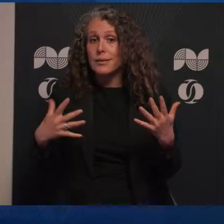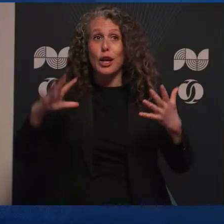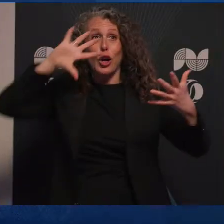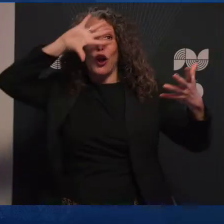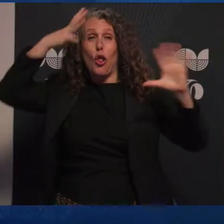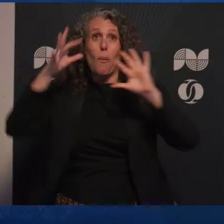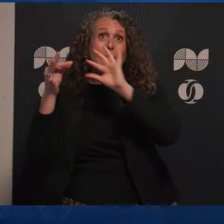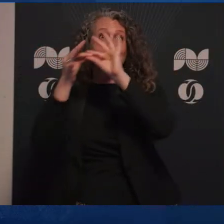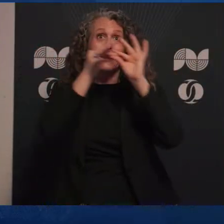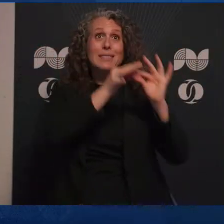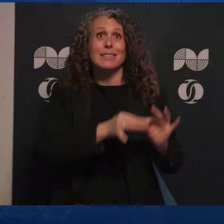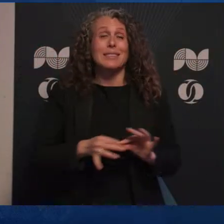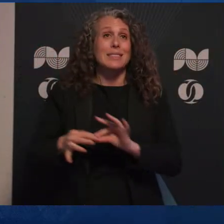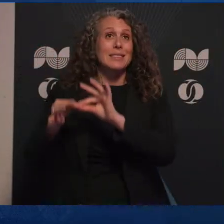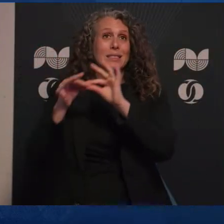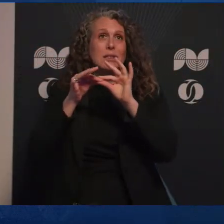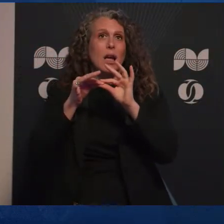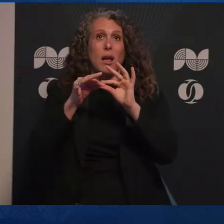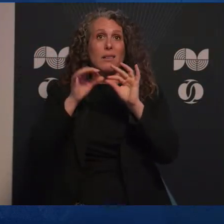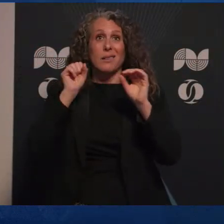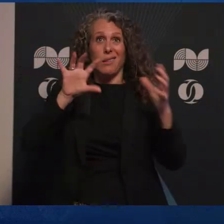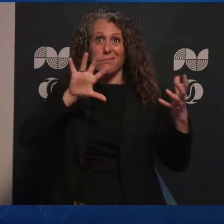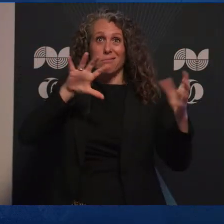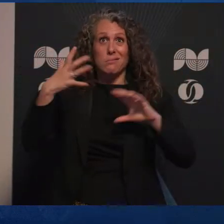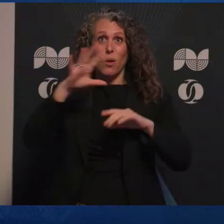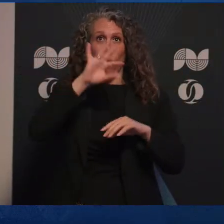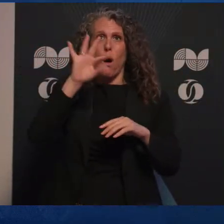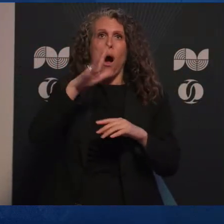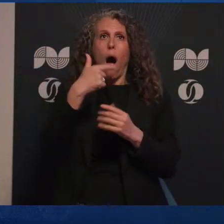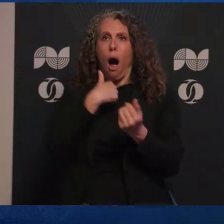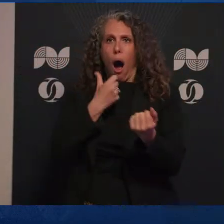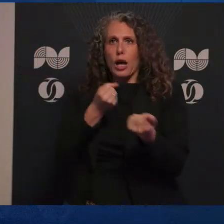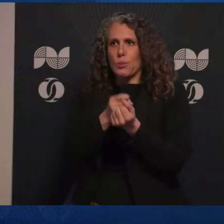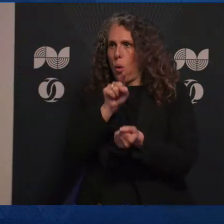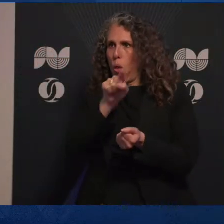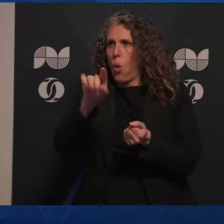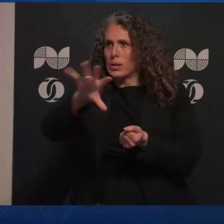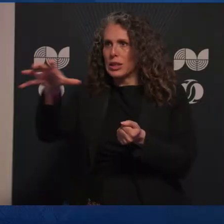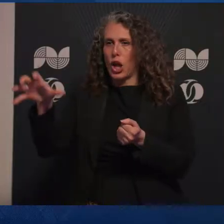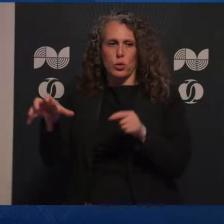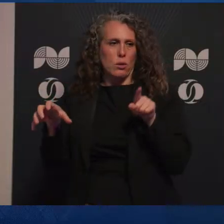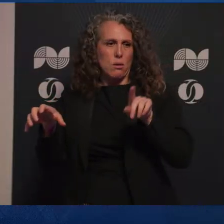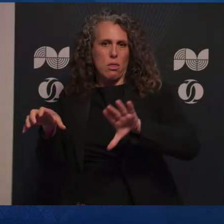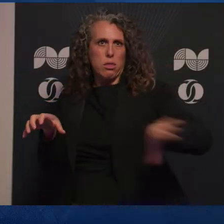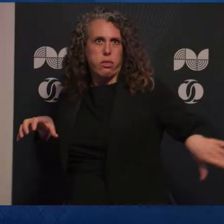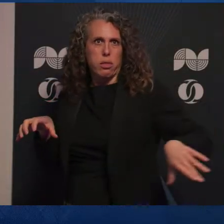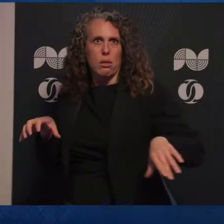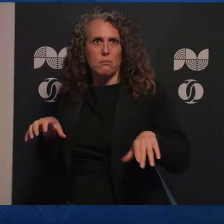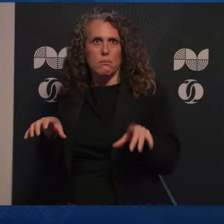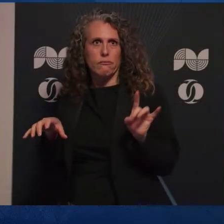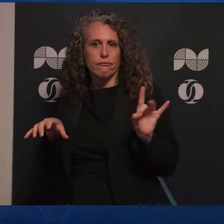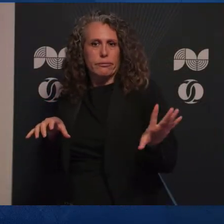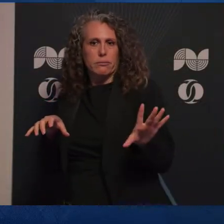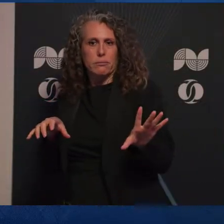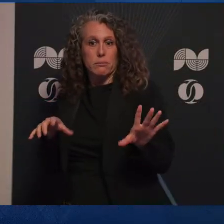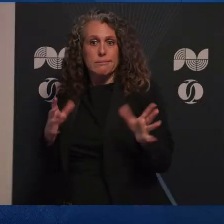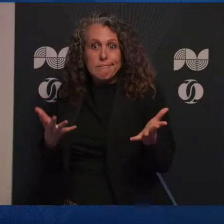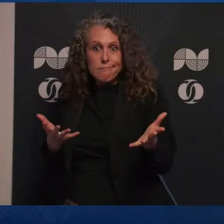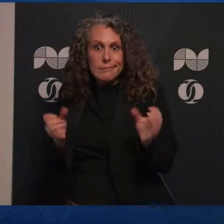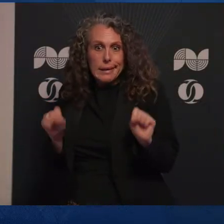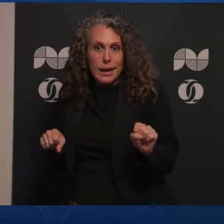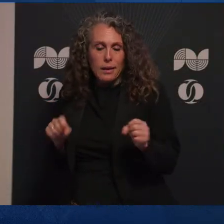giving preference to your players and making foreign firms disadvantaged. The second one is it's also easy